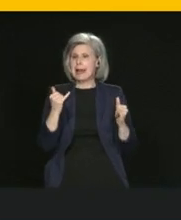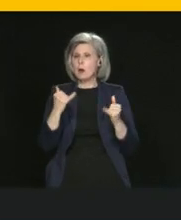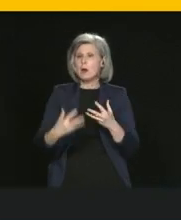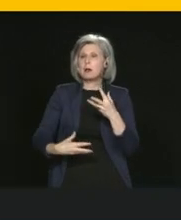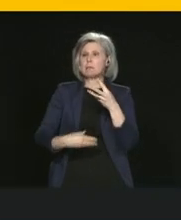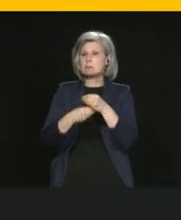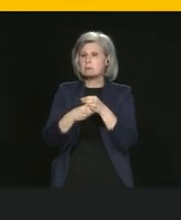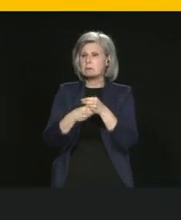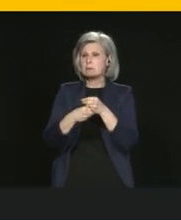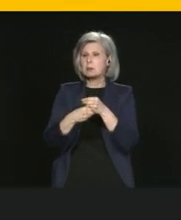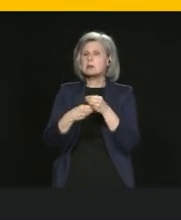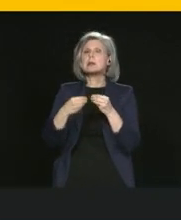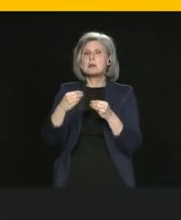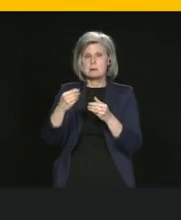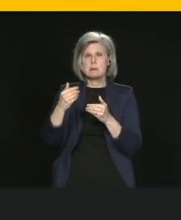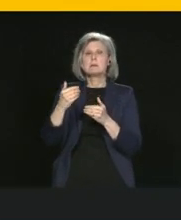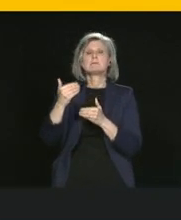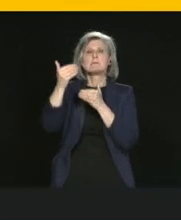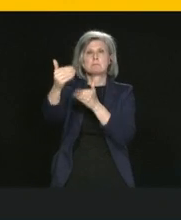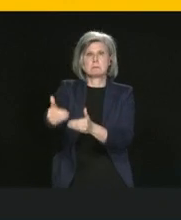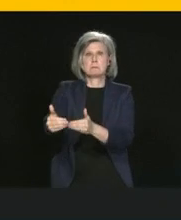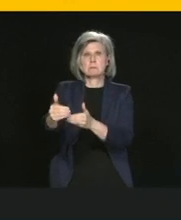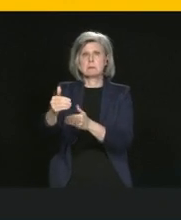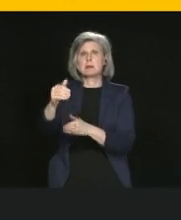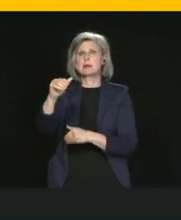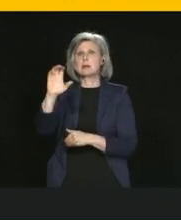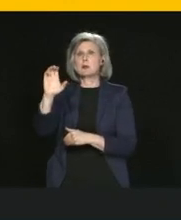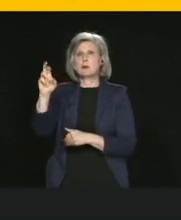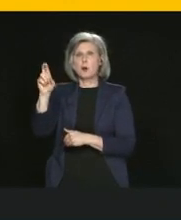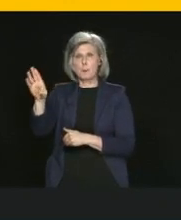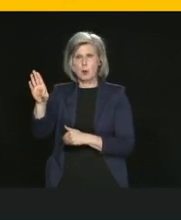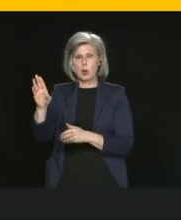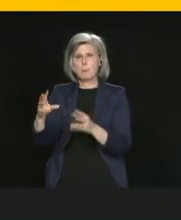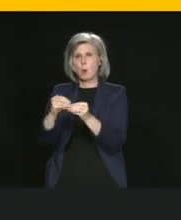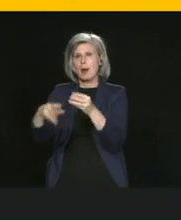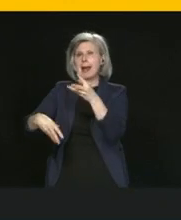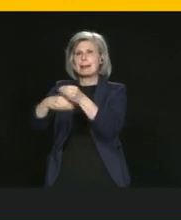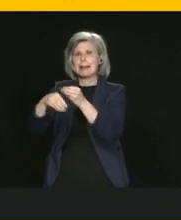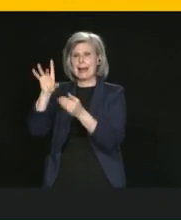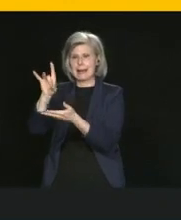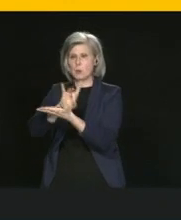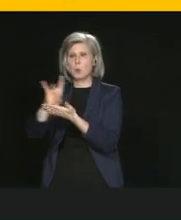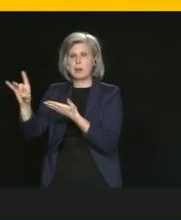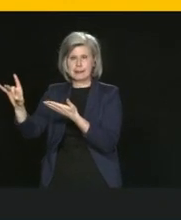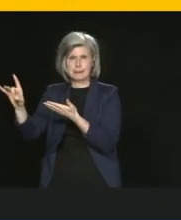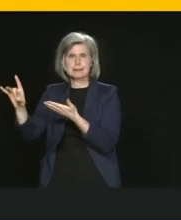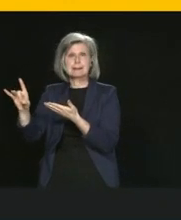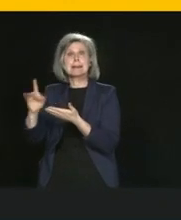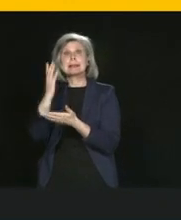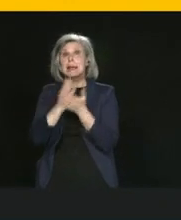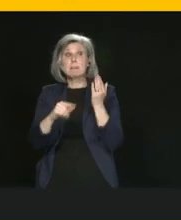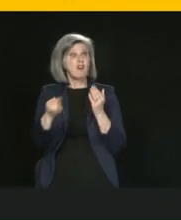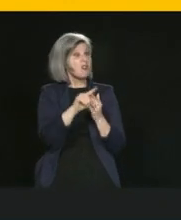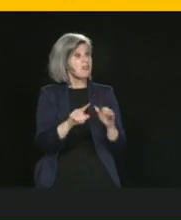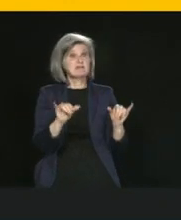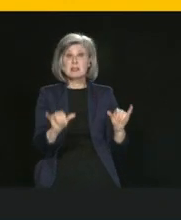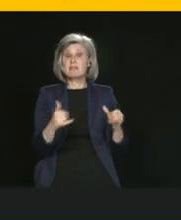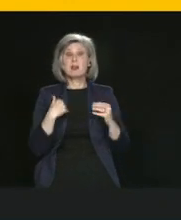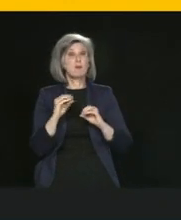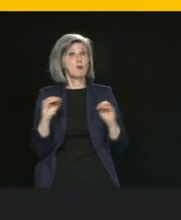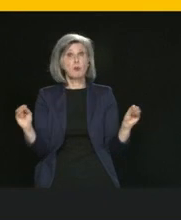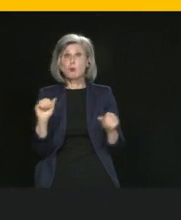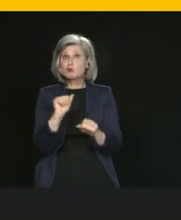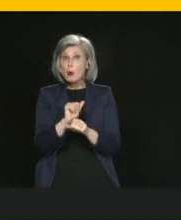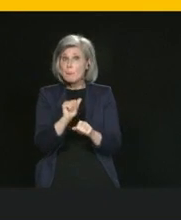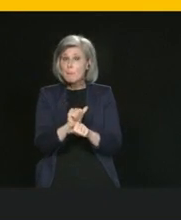for Canadians who simply don't have a job to return to and for workers in industries that haven't yet reopened. Extending the CERB will give